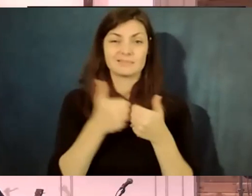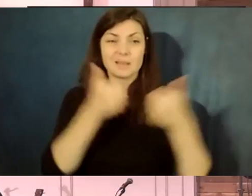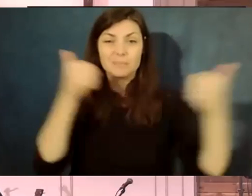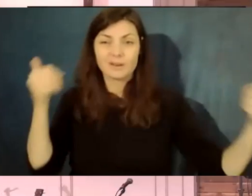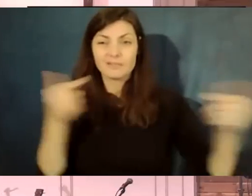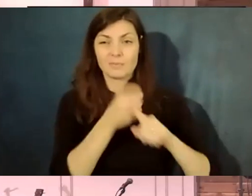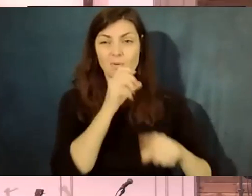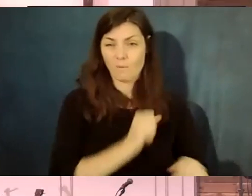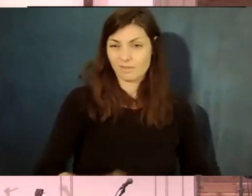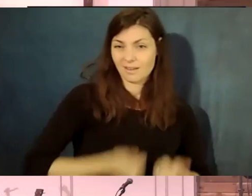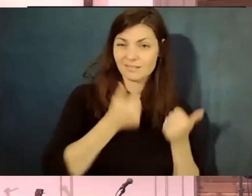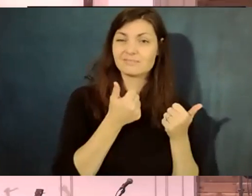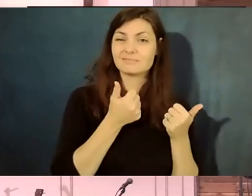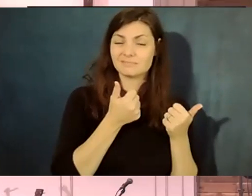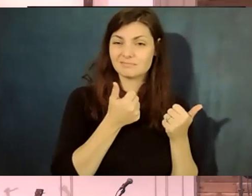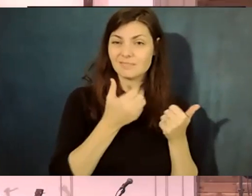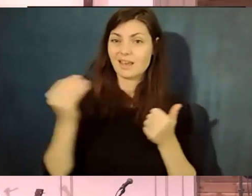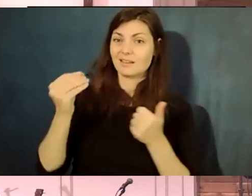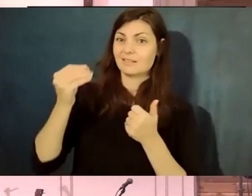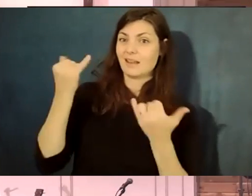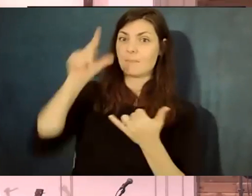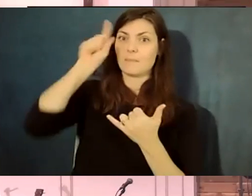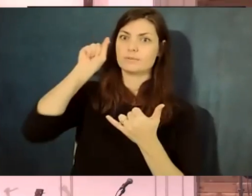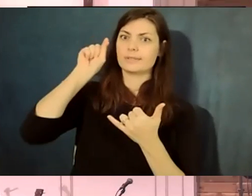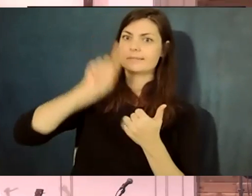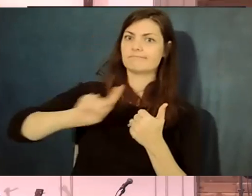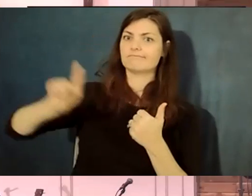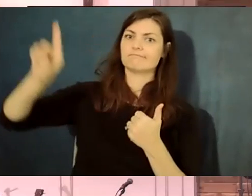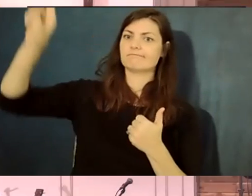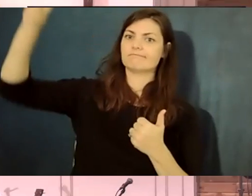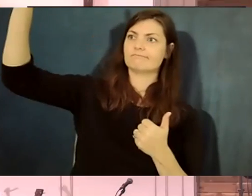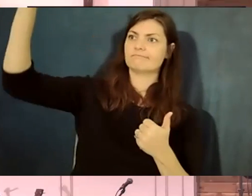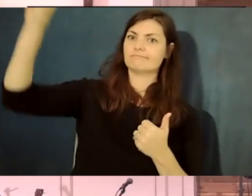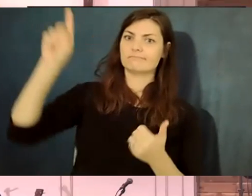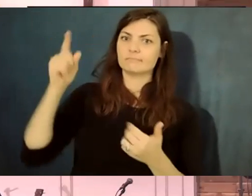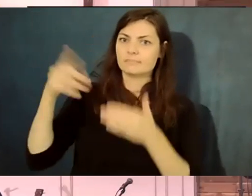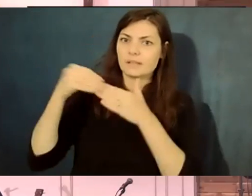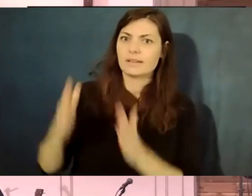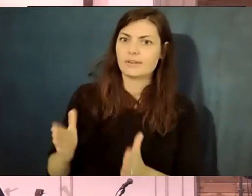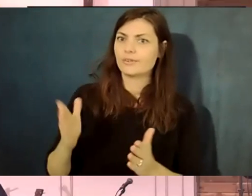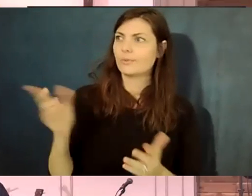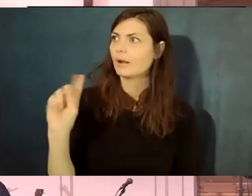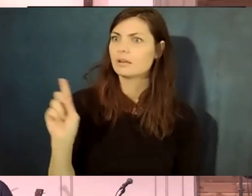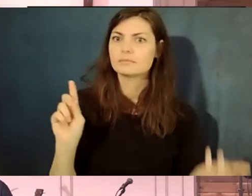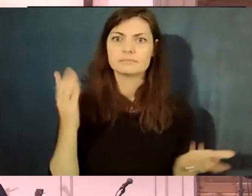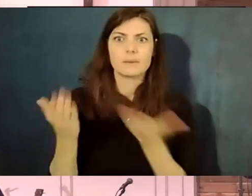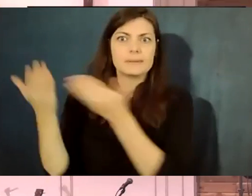Not only that, they've been separated from the one that's been leading them for a while in Moses, and they think he's probably dead. It's really not that long.